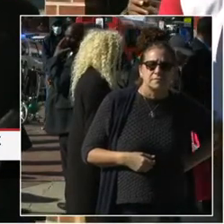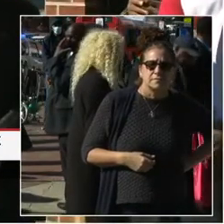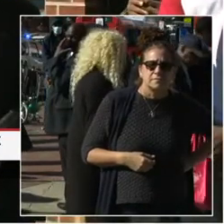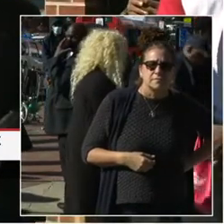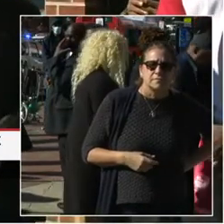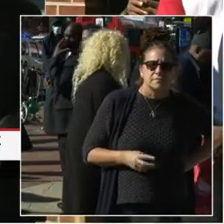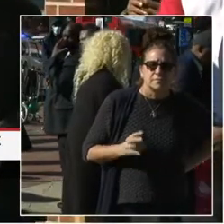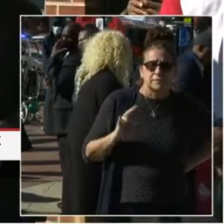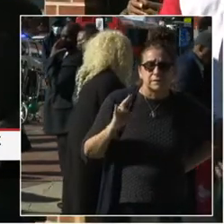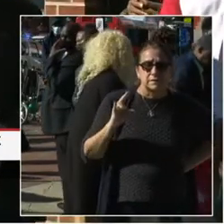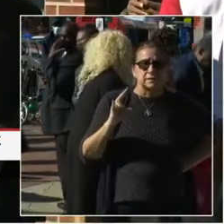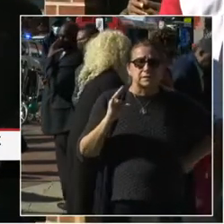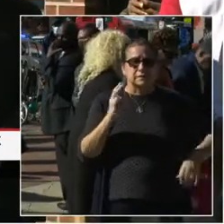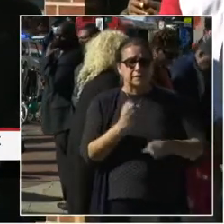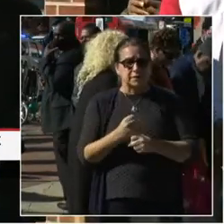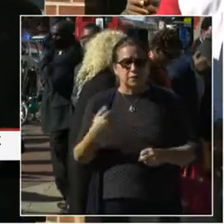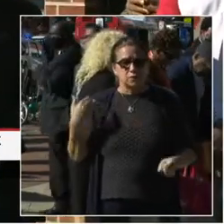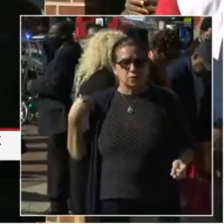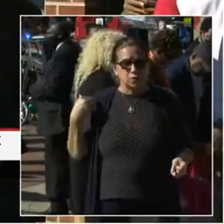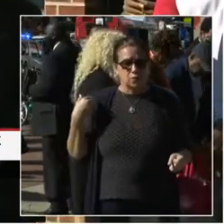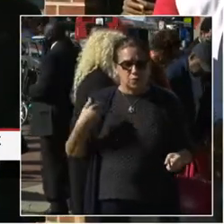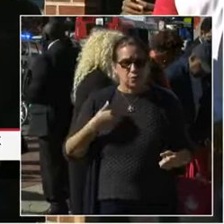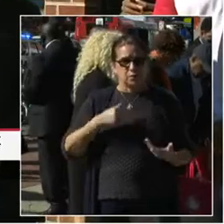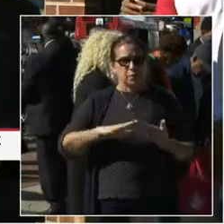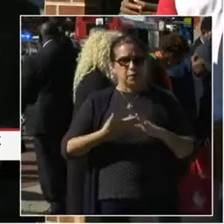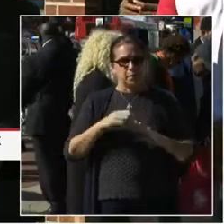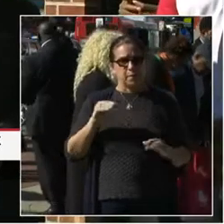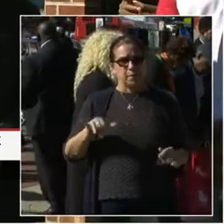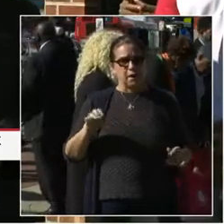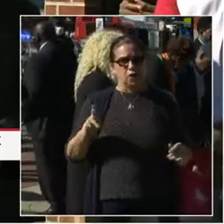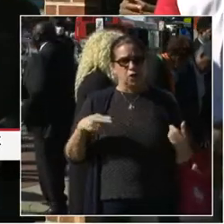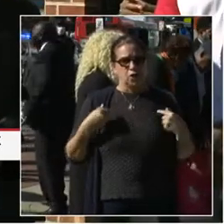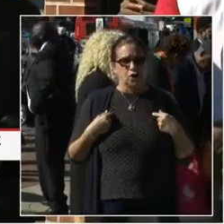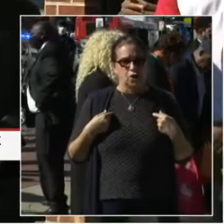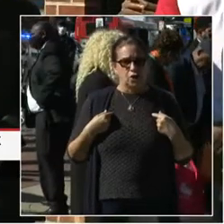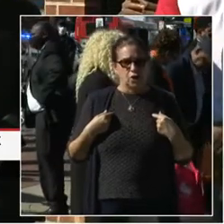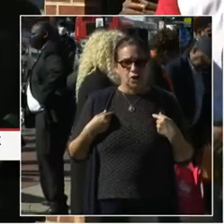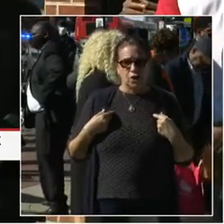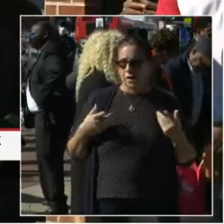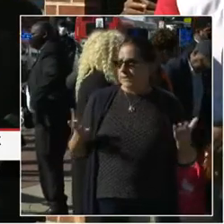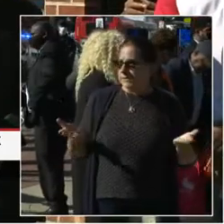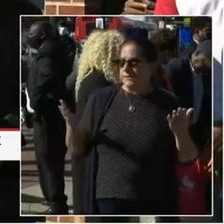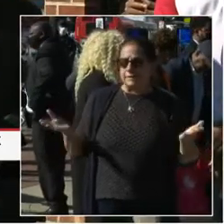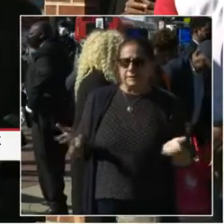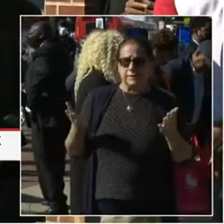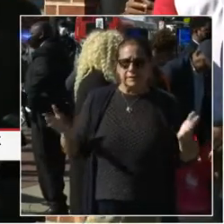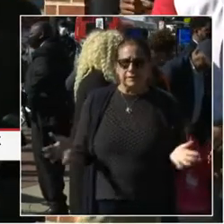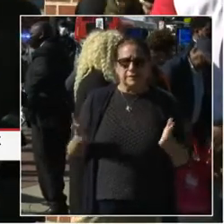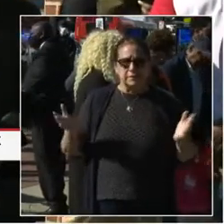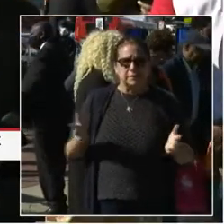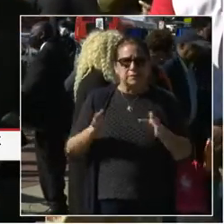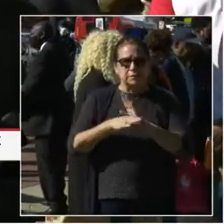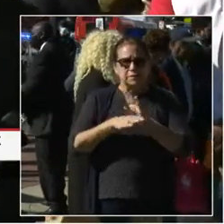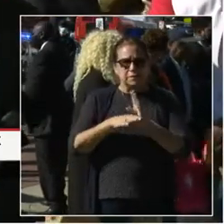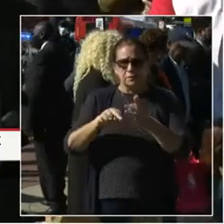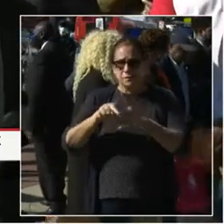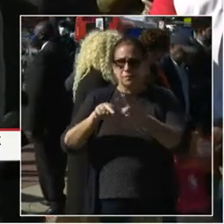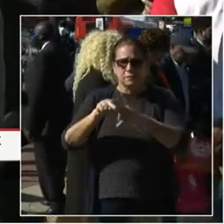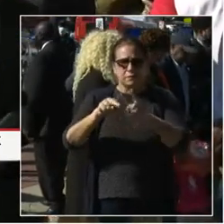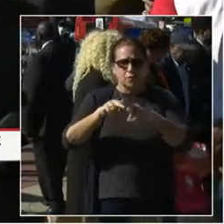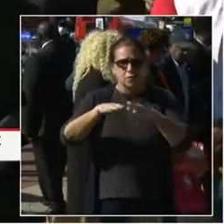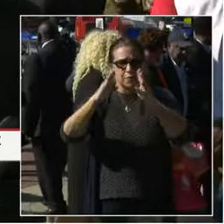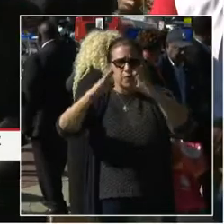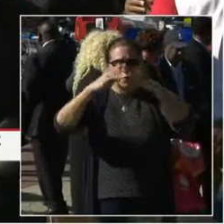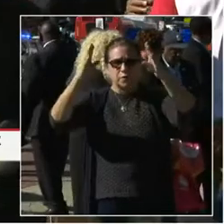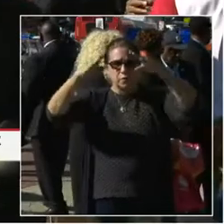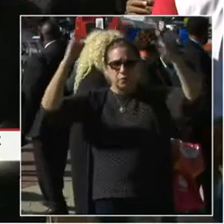We are going to be opening 2 new grocers in Ward 8, the Good Food Market, that also follows the model that I talked